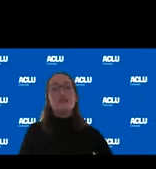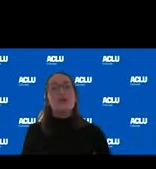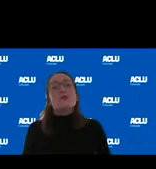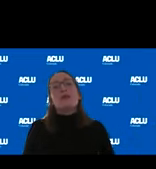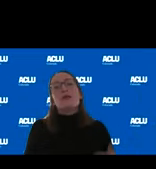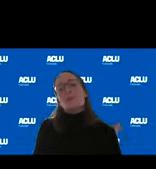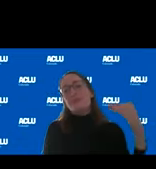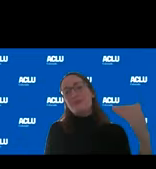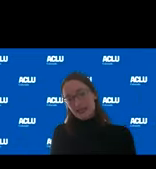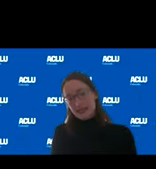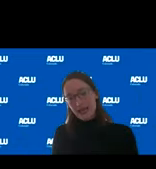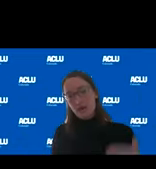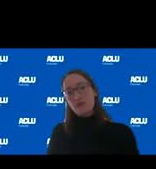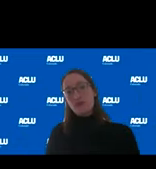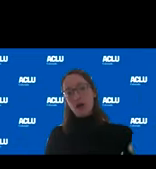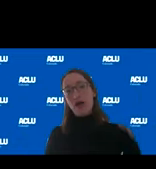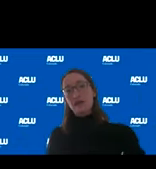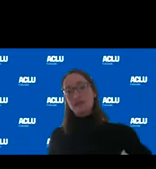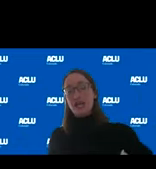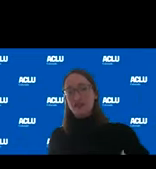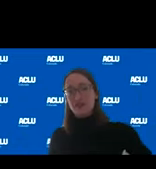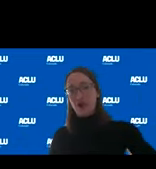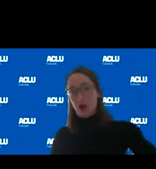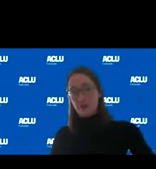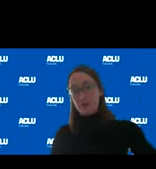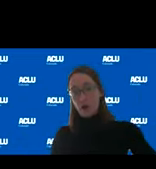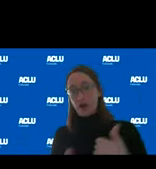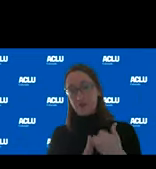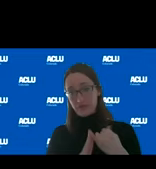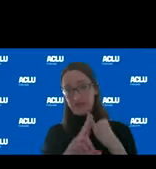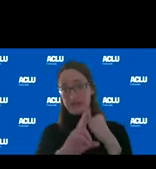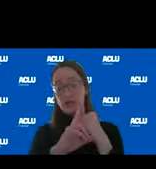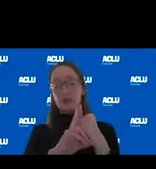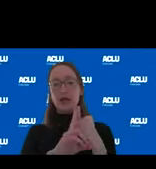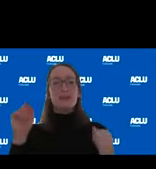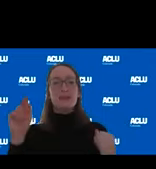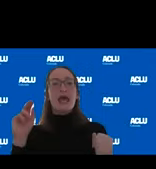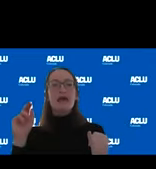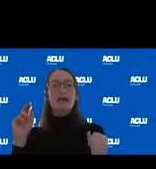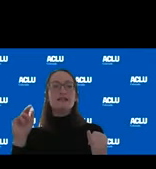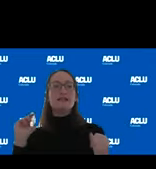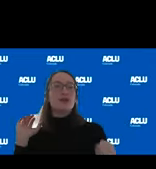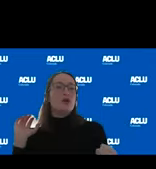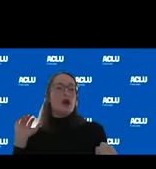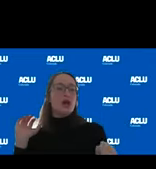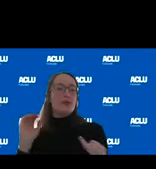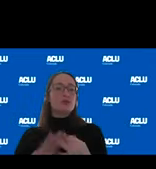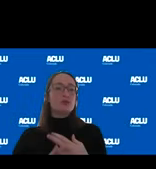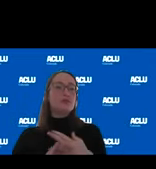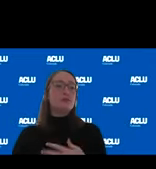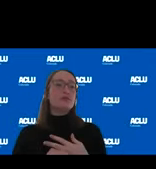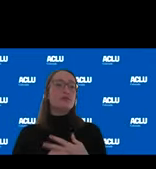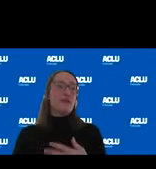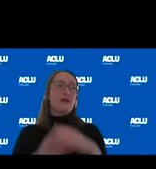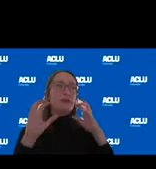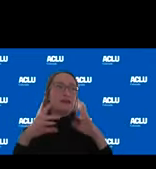is. But a lot of these changes have come from voter advocates, right? And it's really,